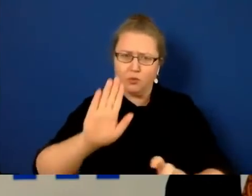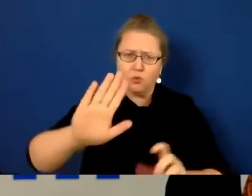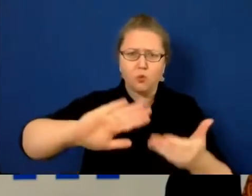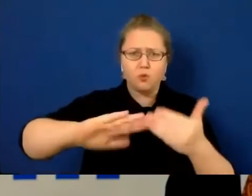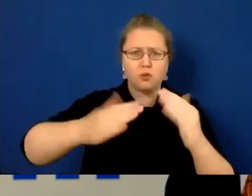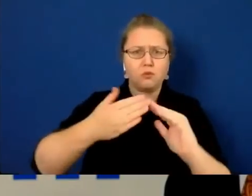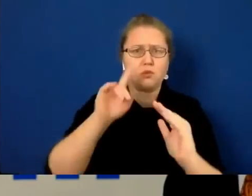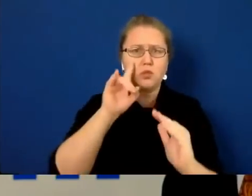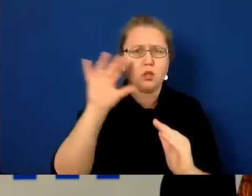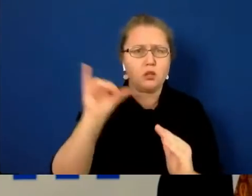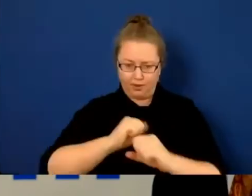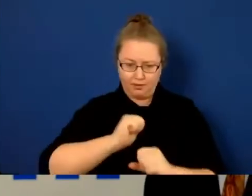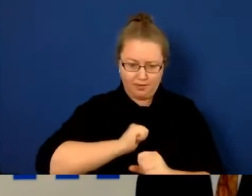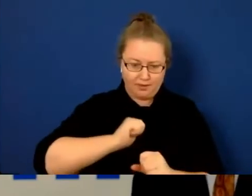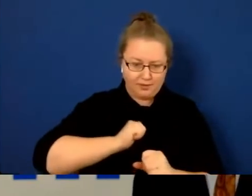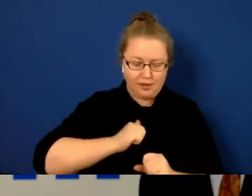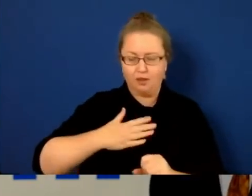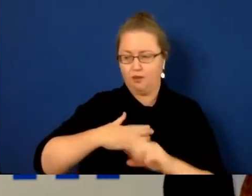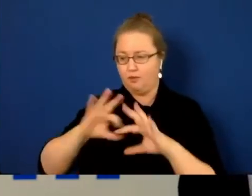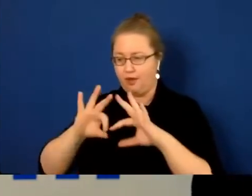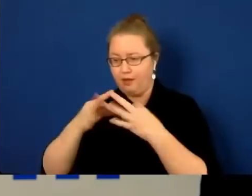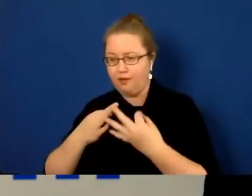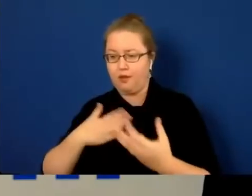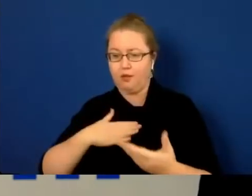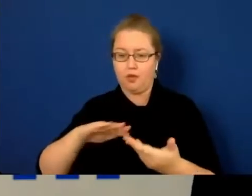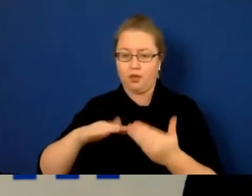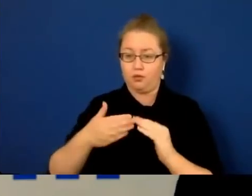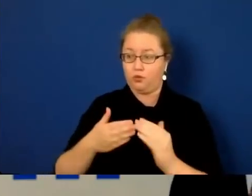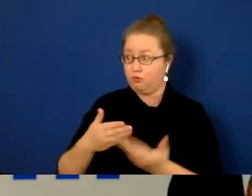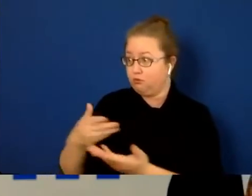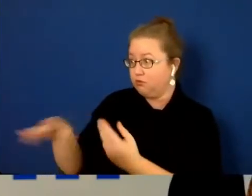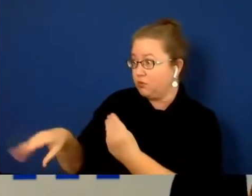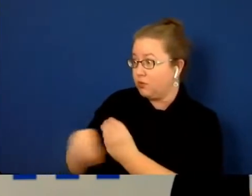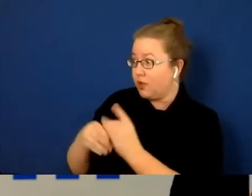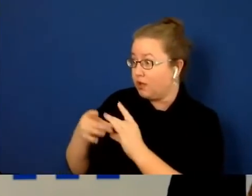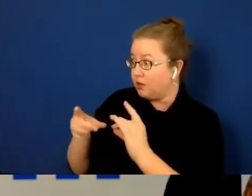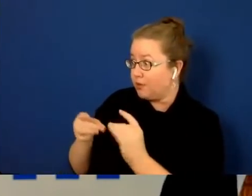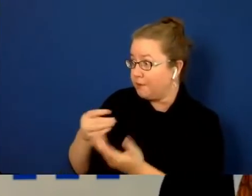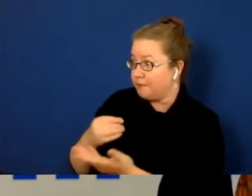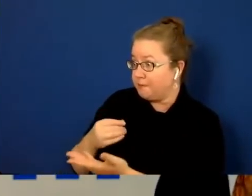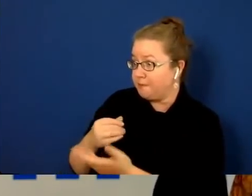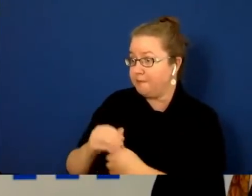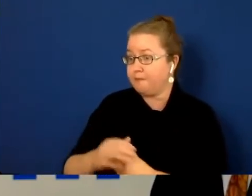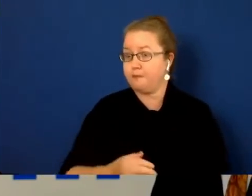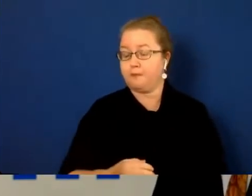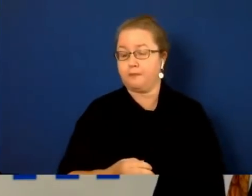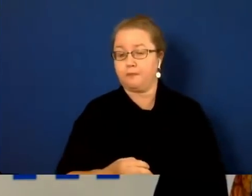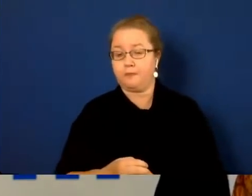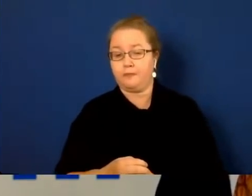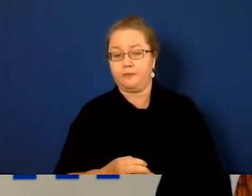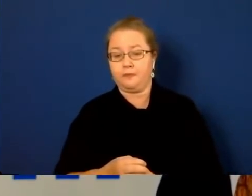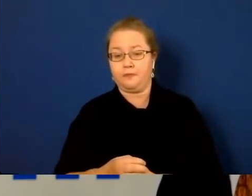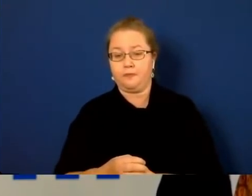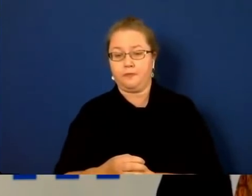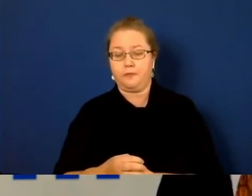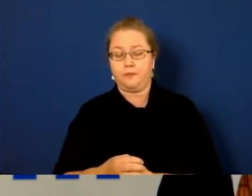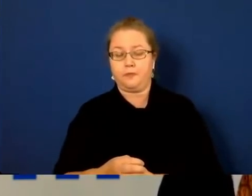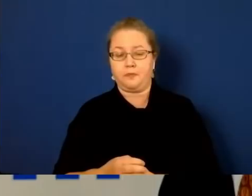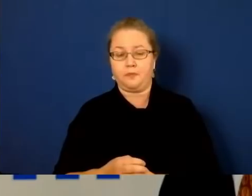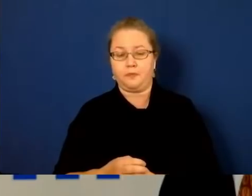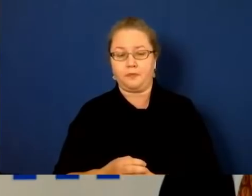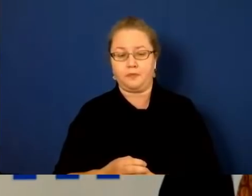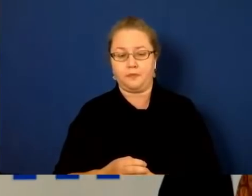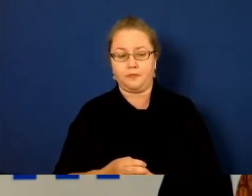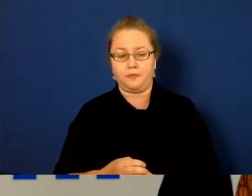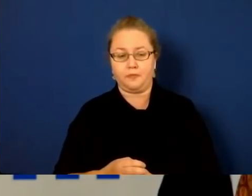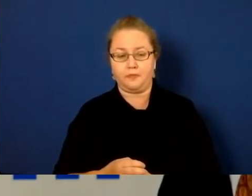there are many people in the communities here who live in large multi-generational homes where transmission of this virus